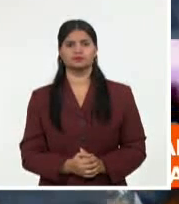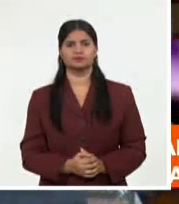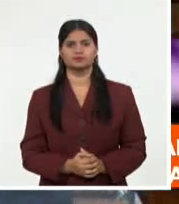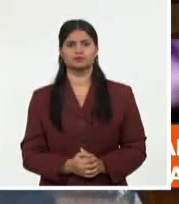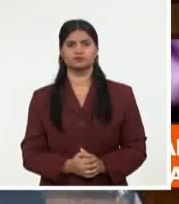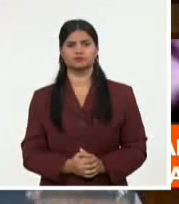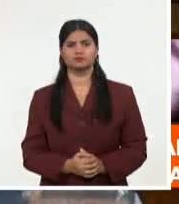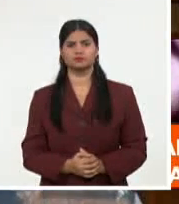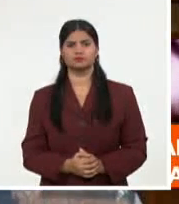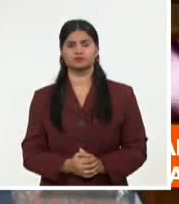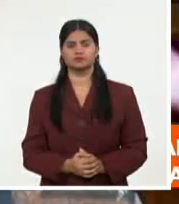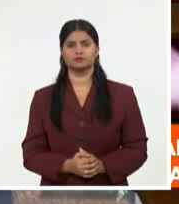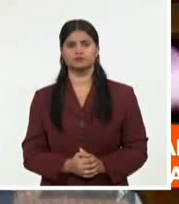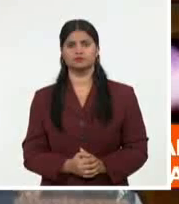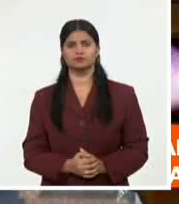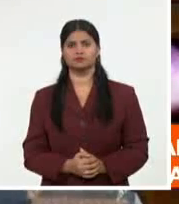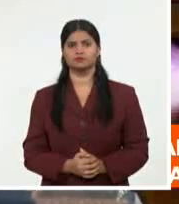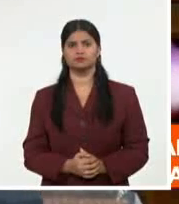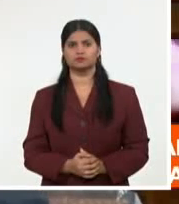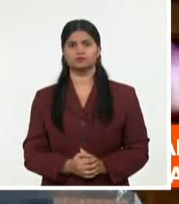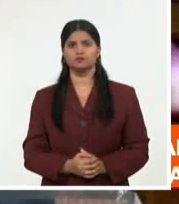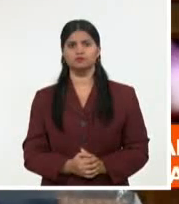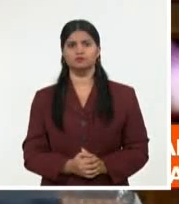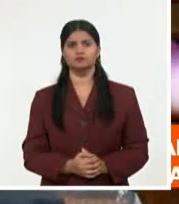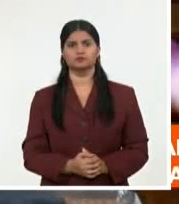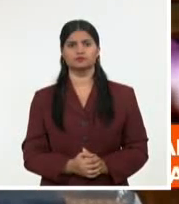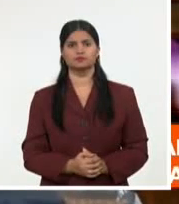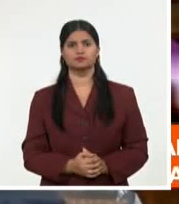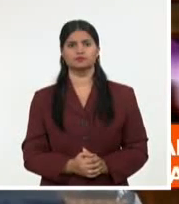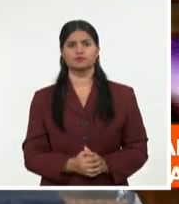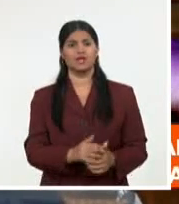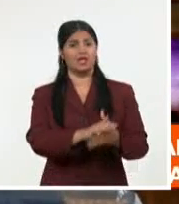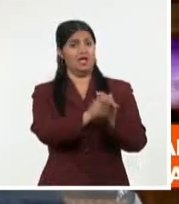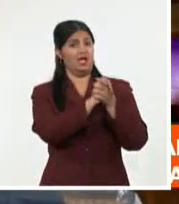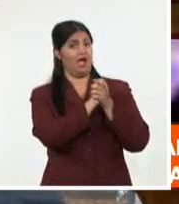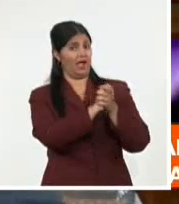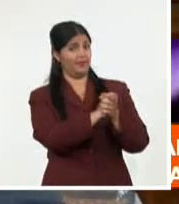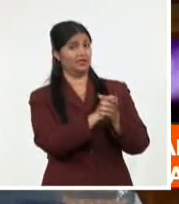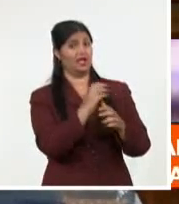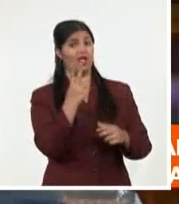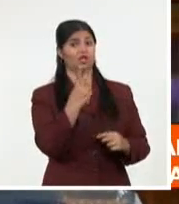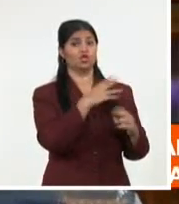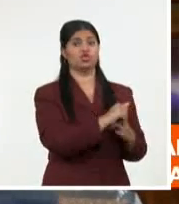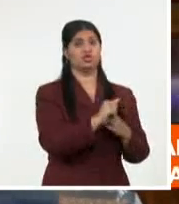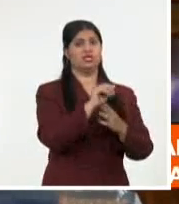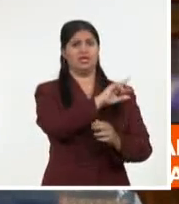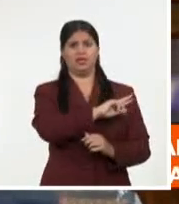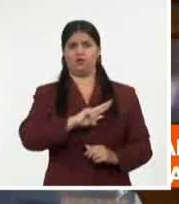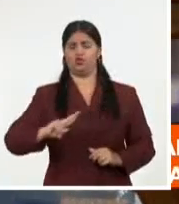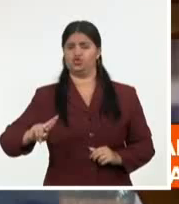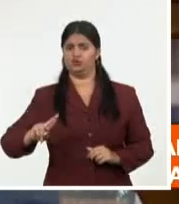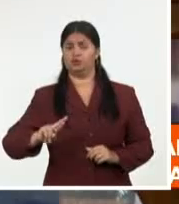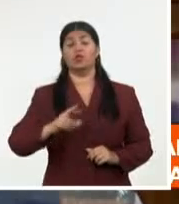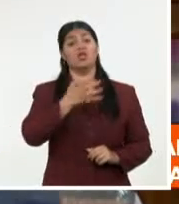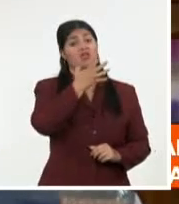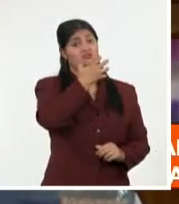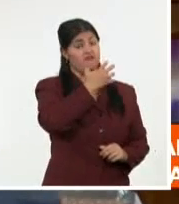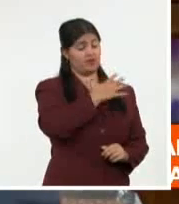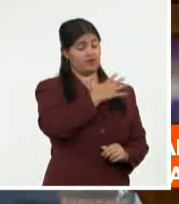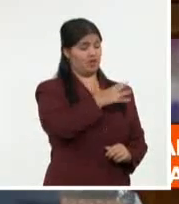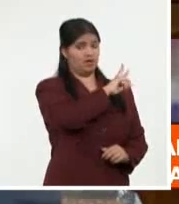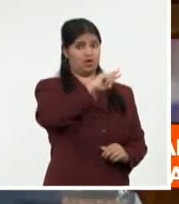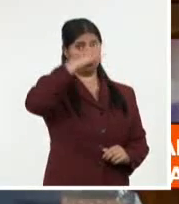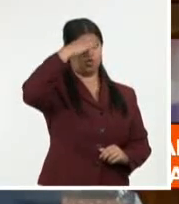brotherhood. La entrañable y conocida amistad entre el comandante en jefe de la Revolución Cubana, Fidel Castro Ruz, y el